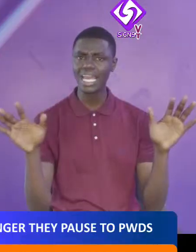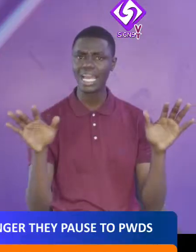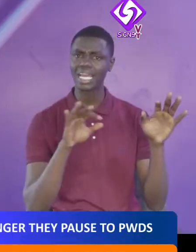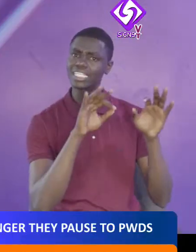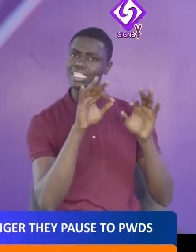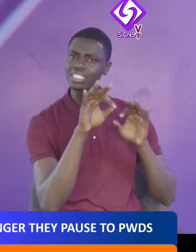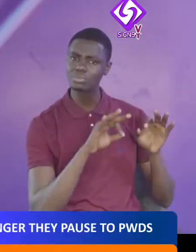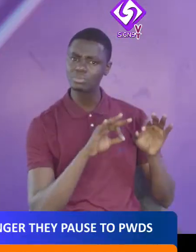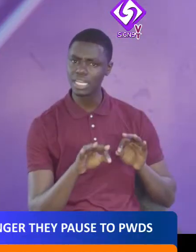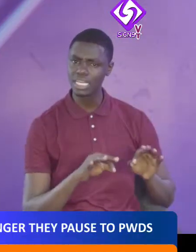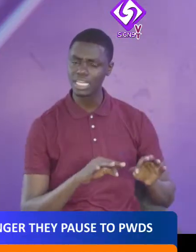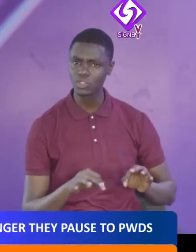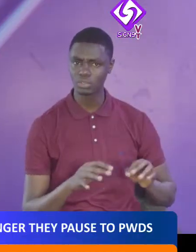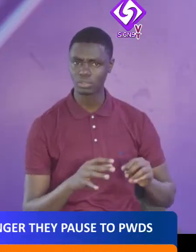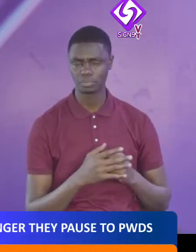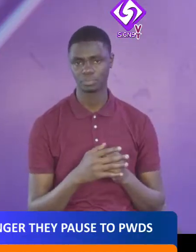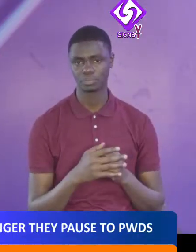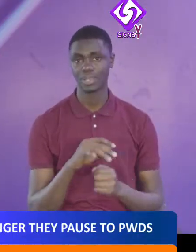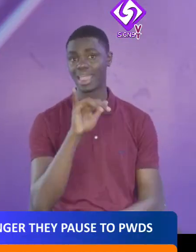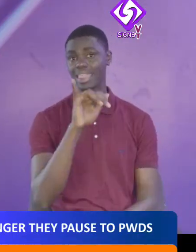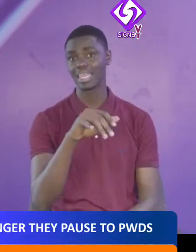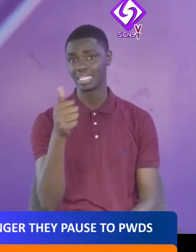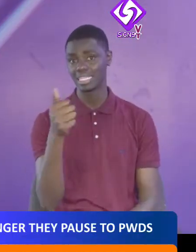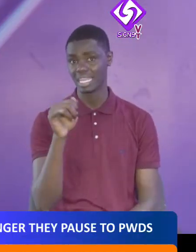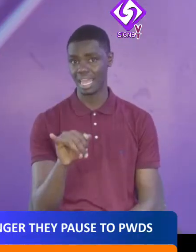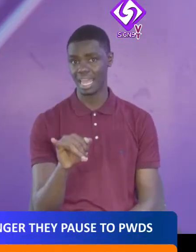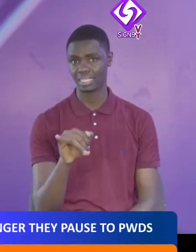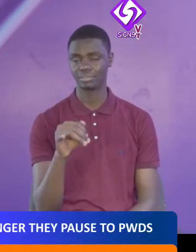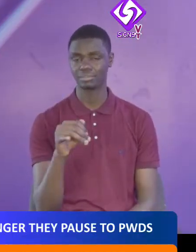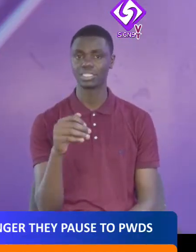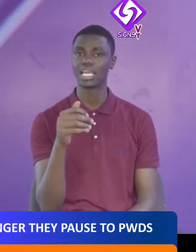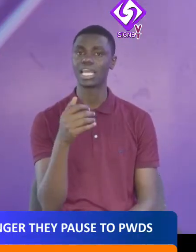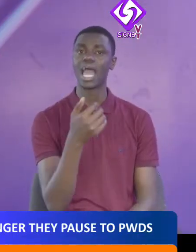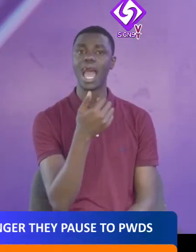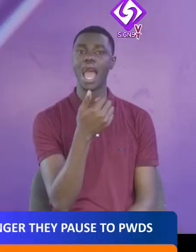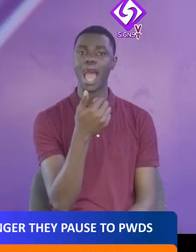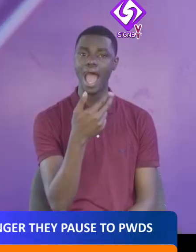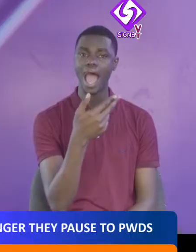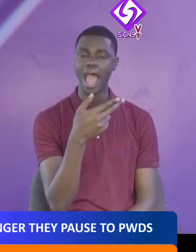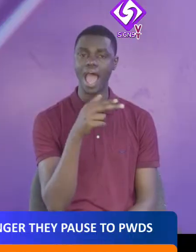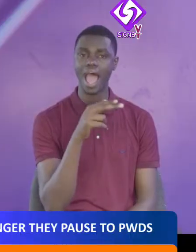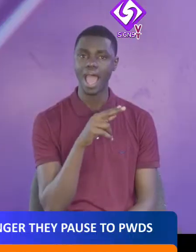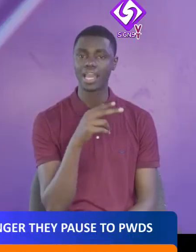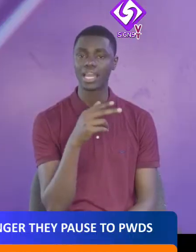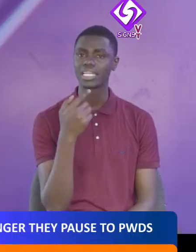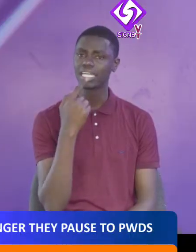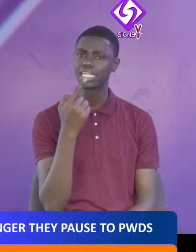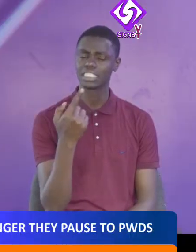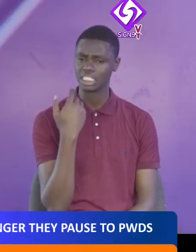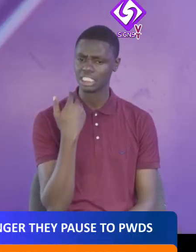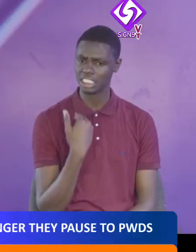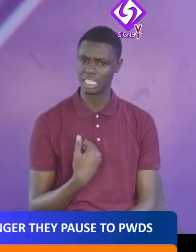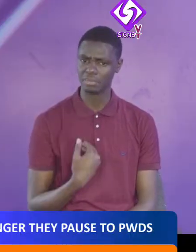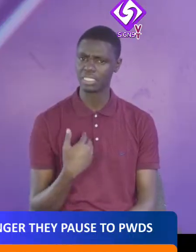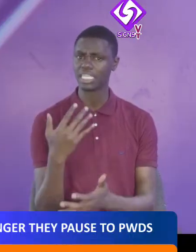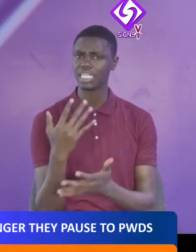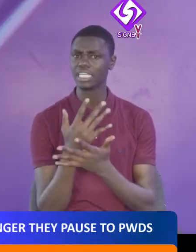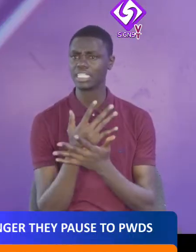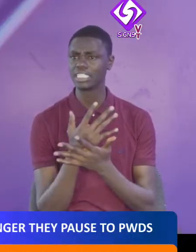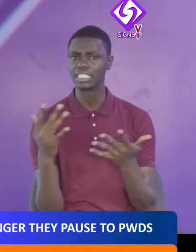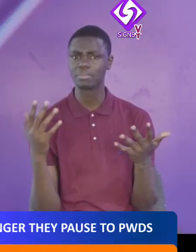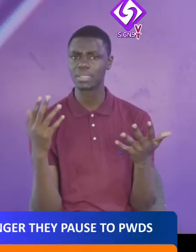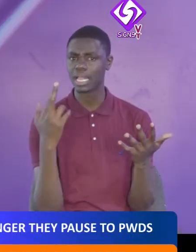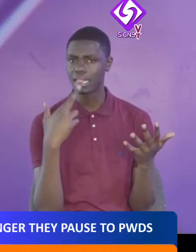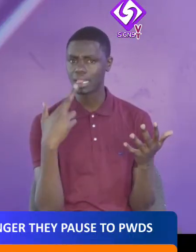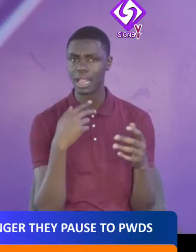But what is the danger with the AI? Hallucination. So it can tell me it's something in red, yet